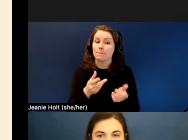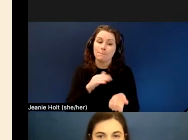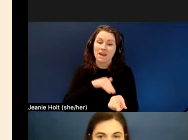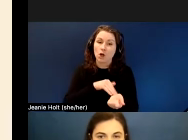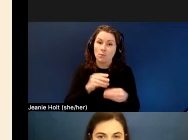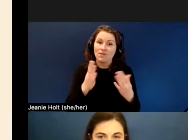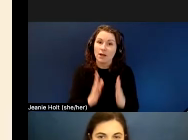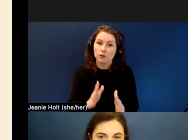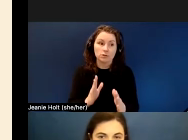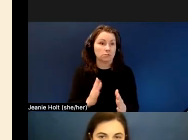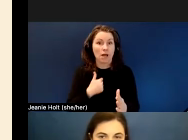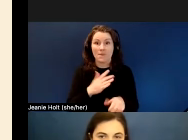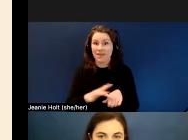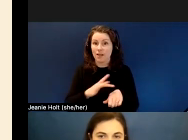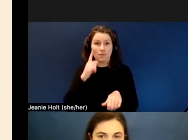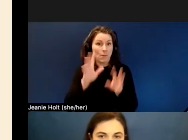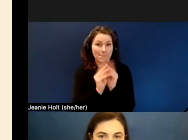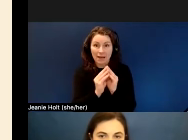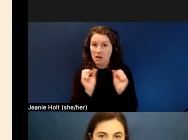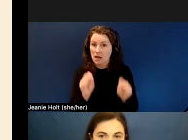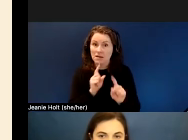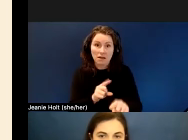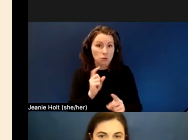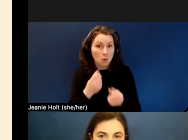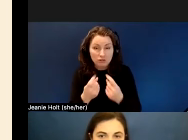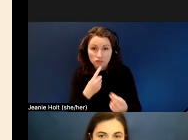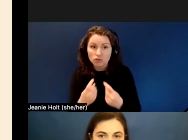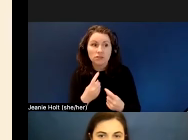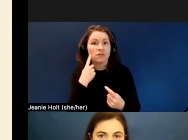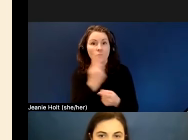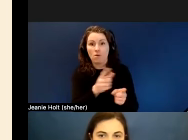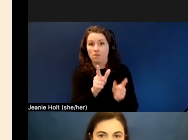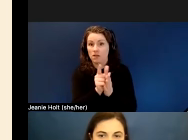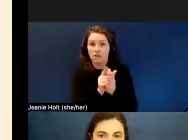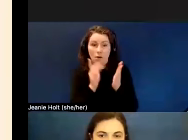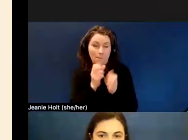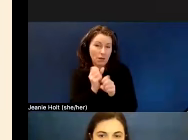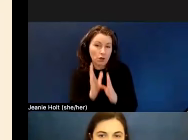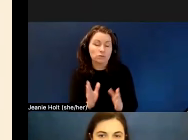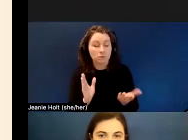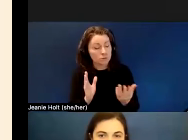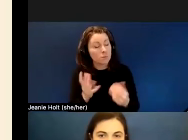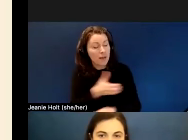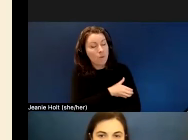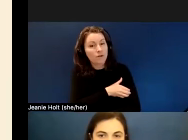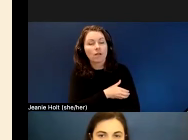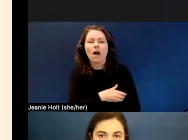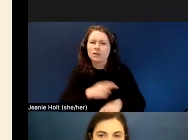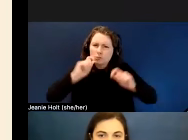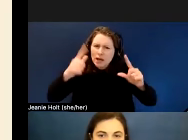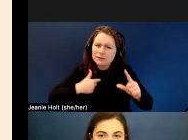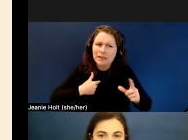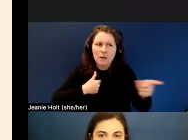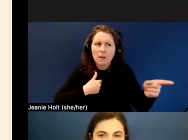available for a meeting to answer questions with legislators can be very, very powerful. One of the things that surprised me is how willing